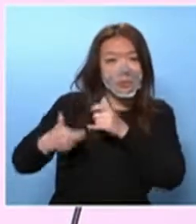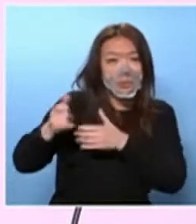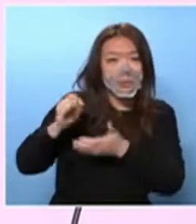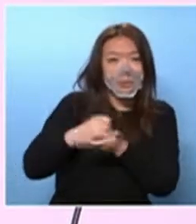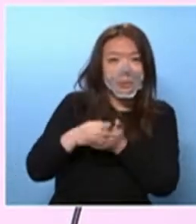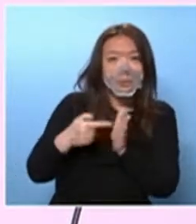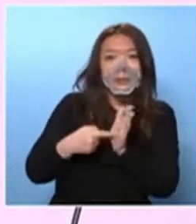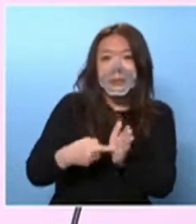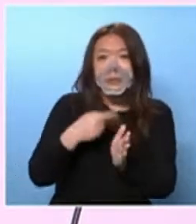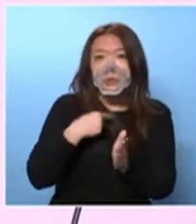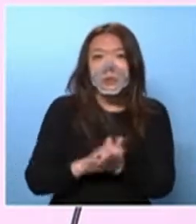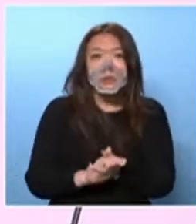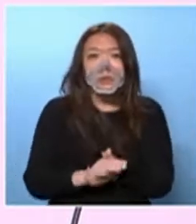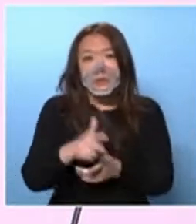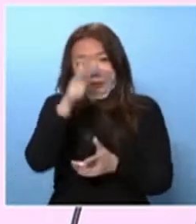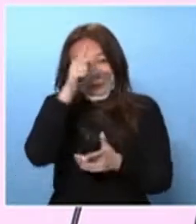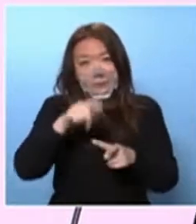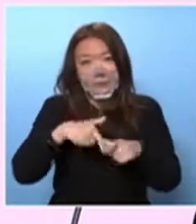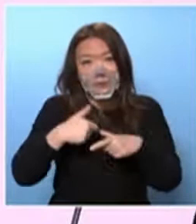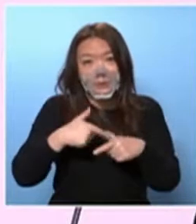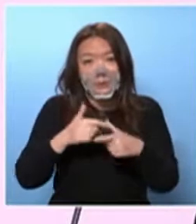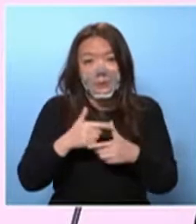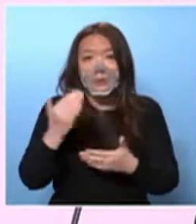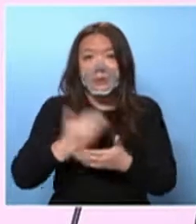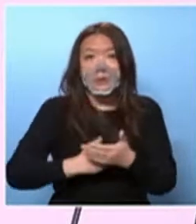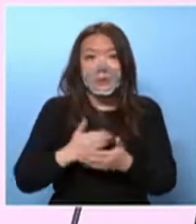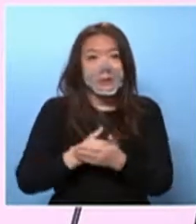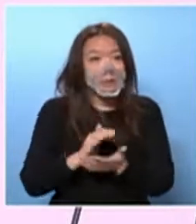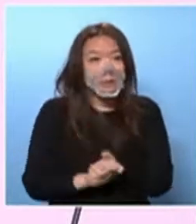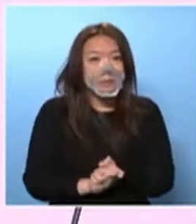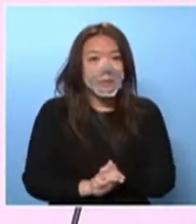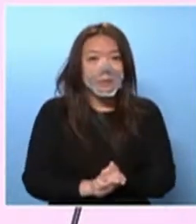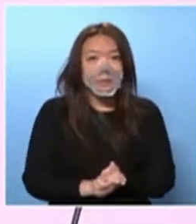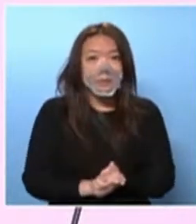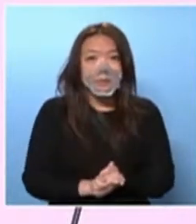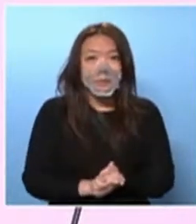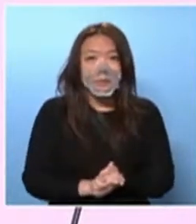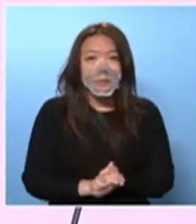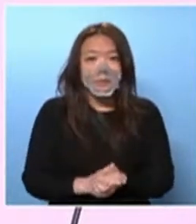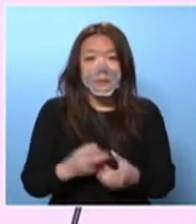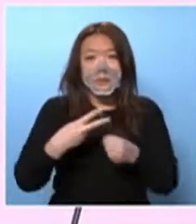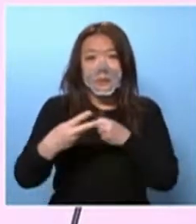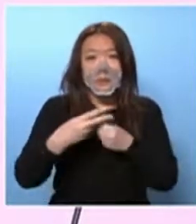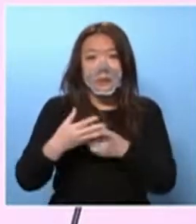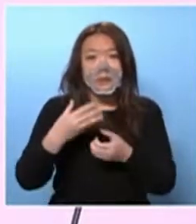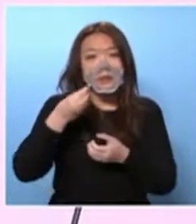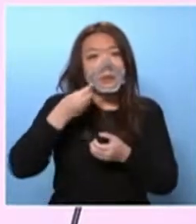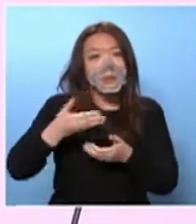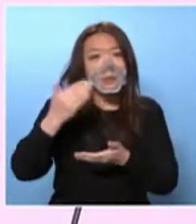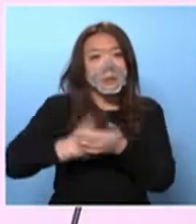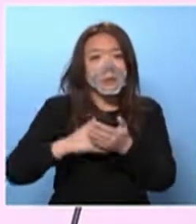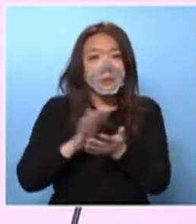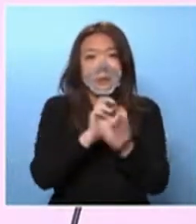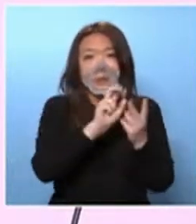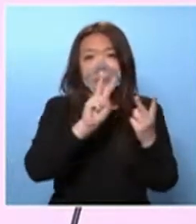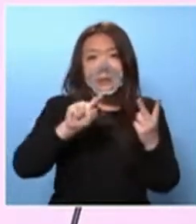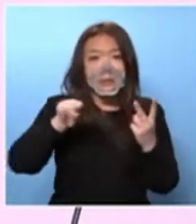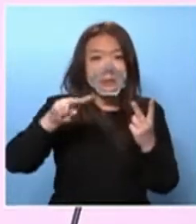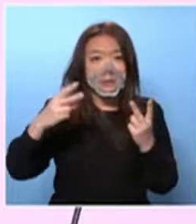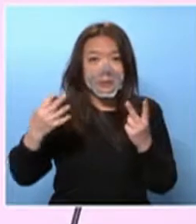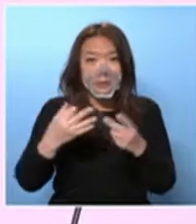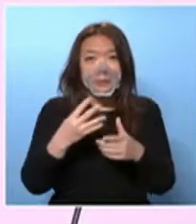assessment 2021-22. This measure will benefit 151,000 businesses and reduce government revenue by $1.2